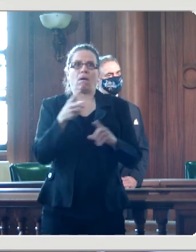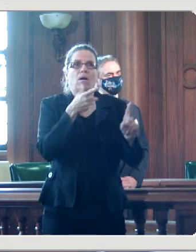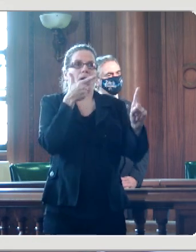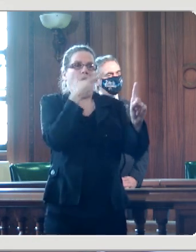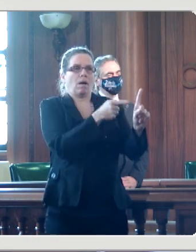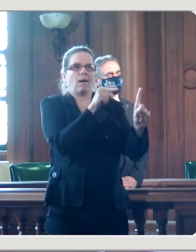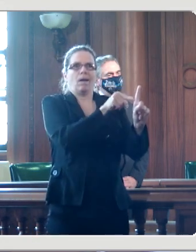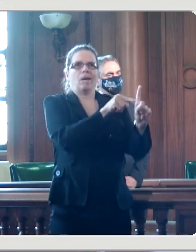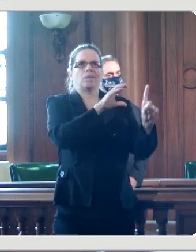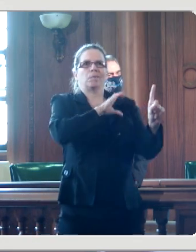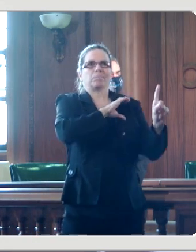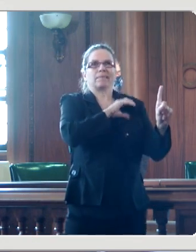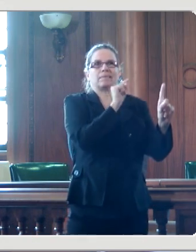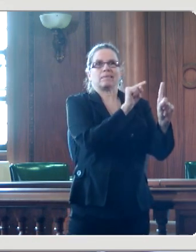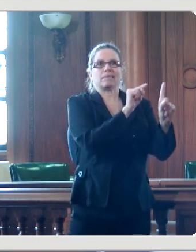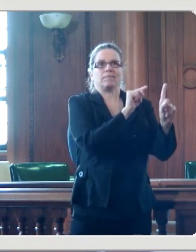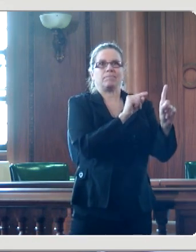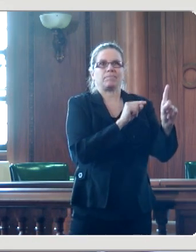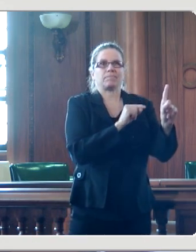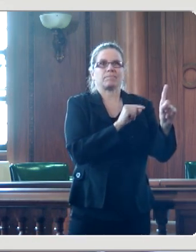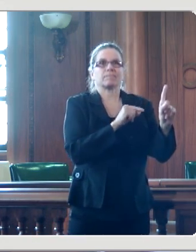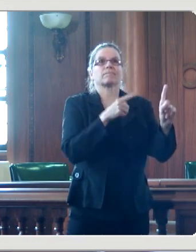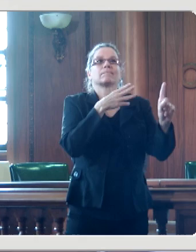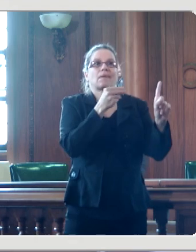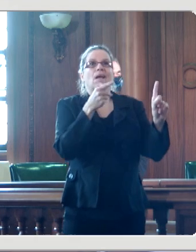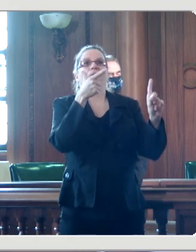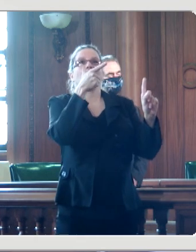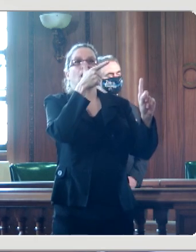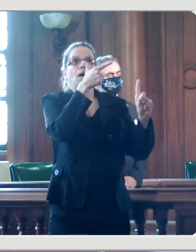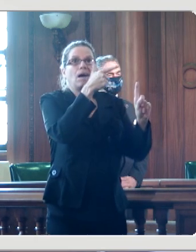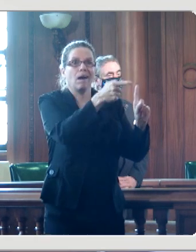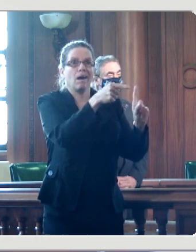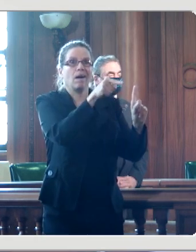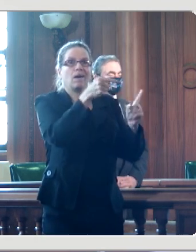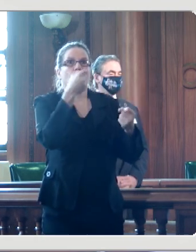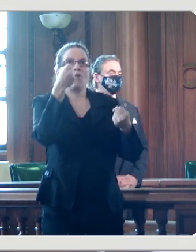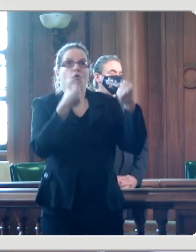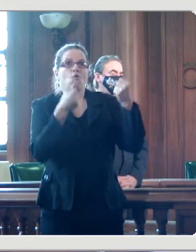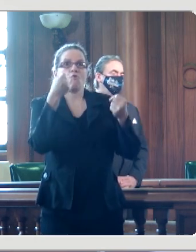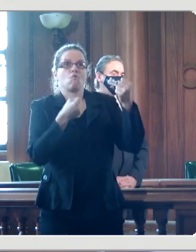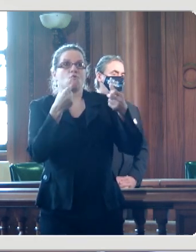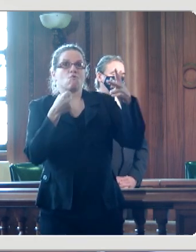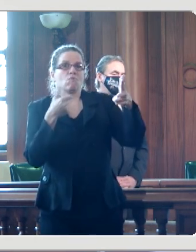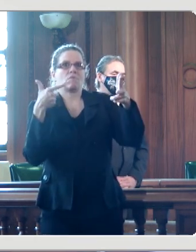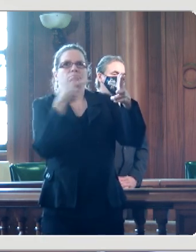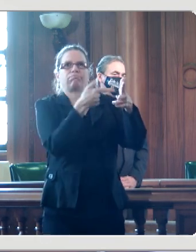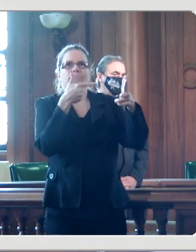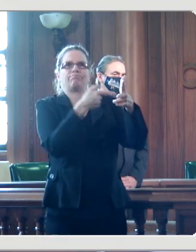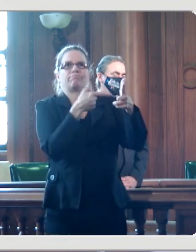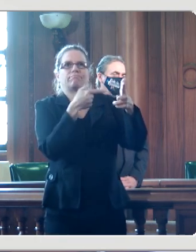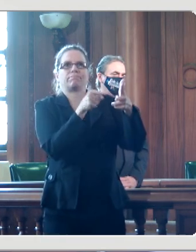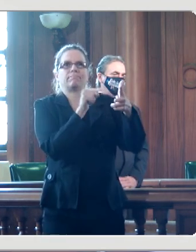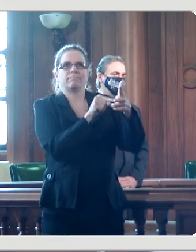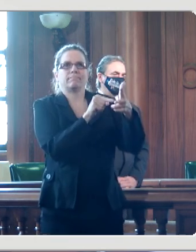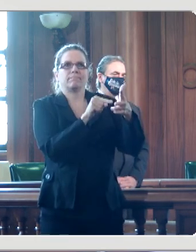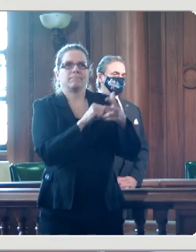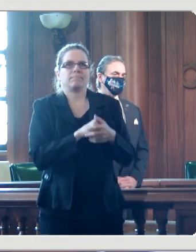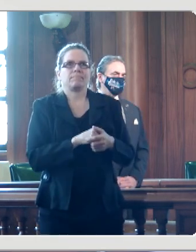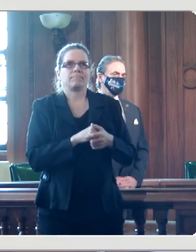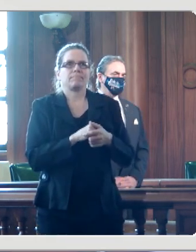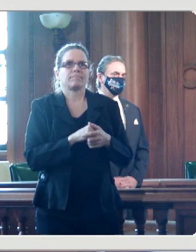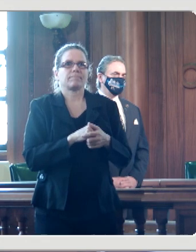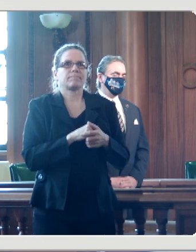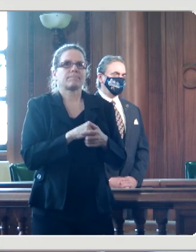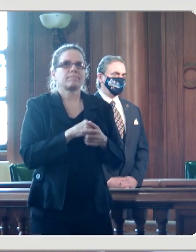up and twice at the Springfield police cruiser. I am grateful and thankful that the state trooper will be